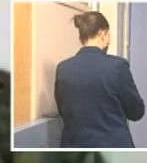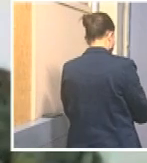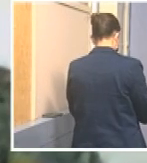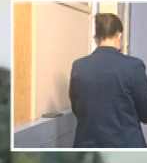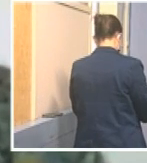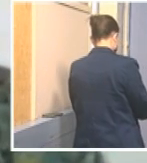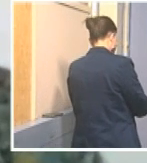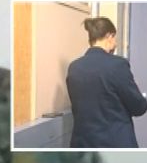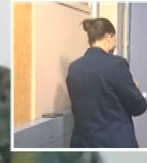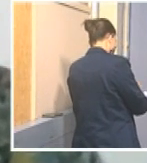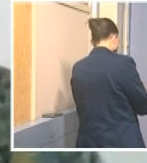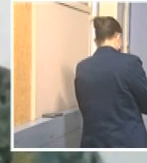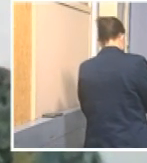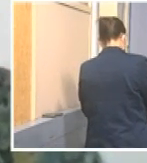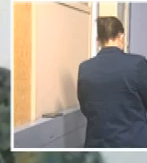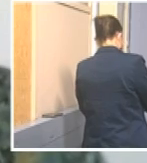Hello.